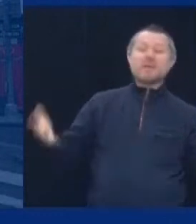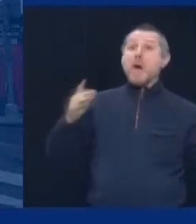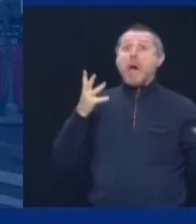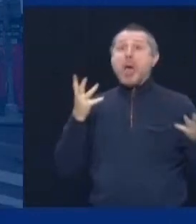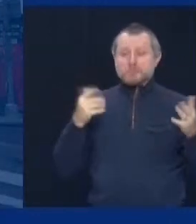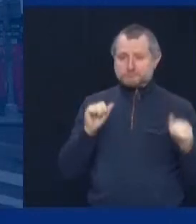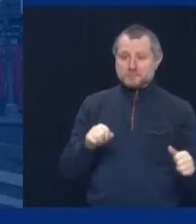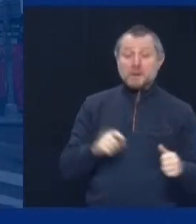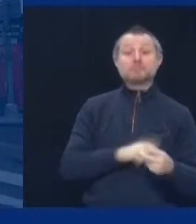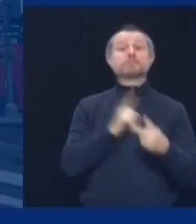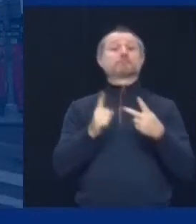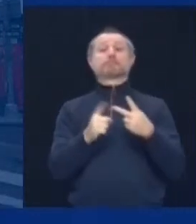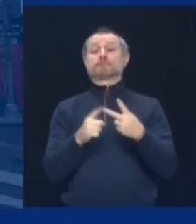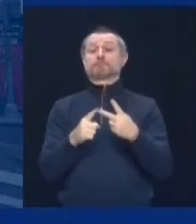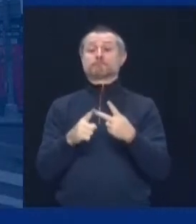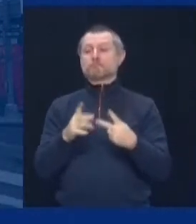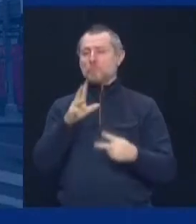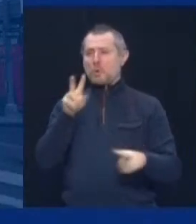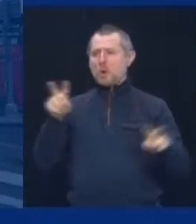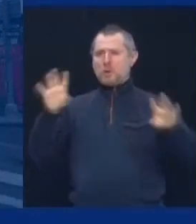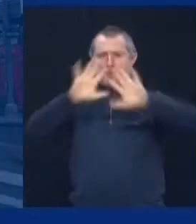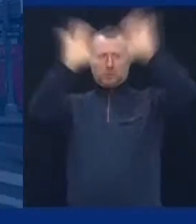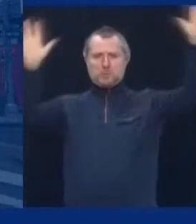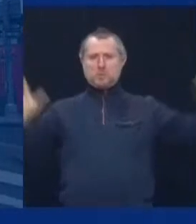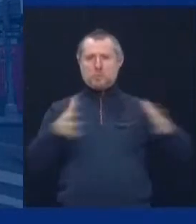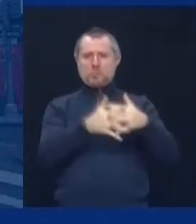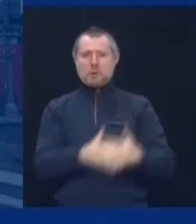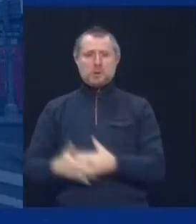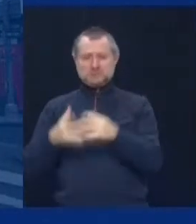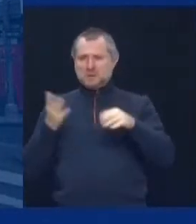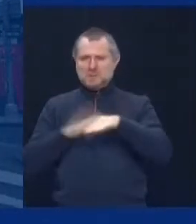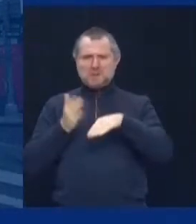nationally. Of course, it is possible.